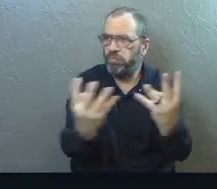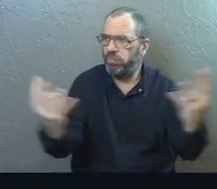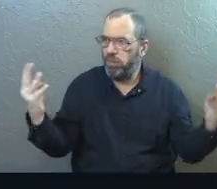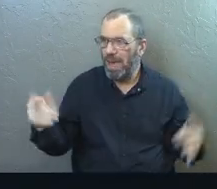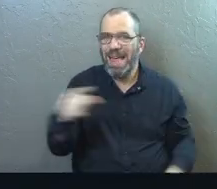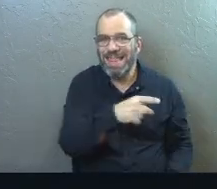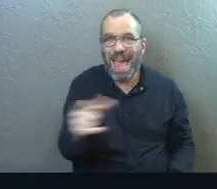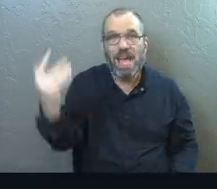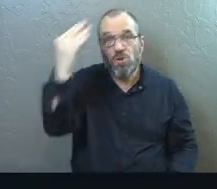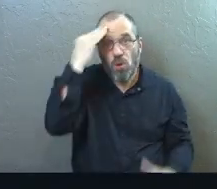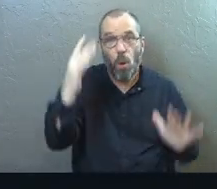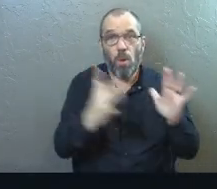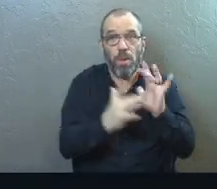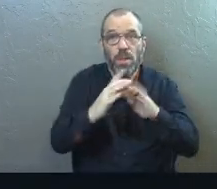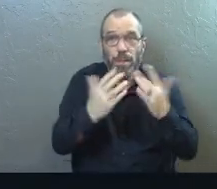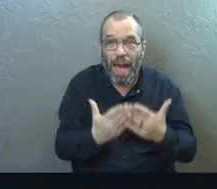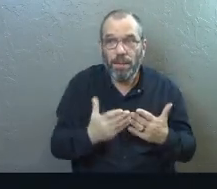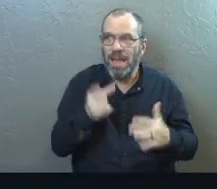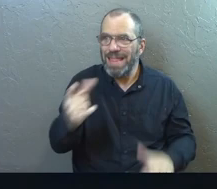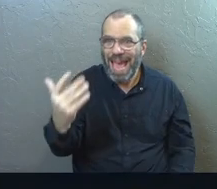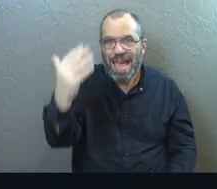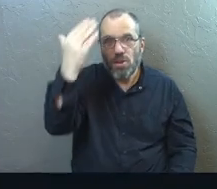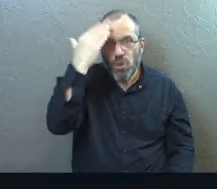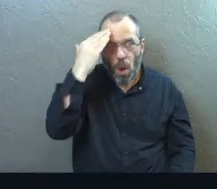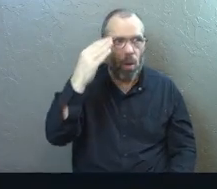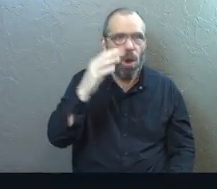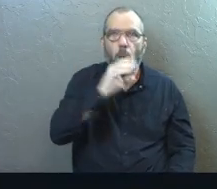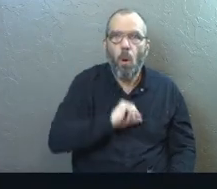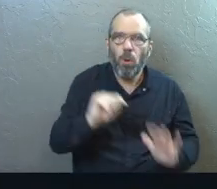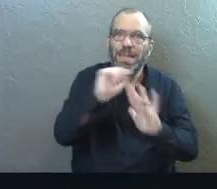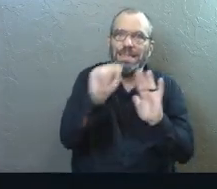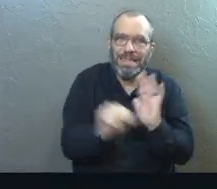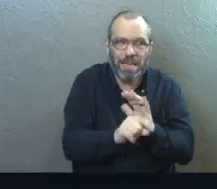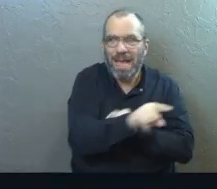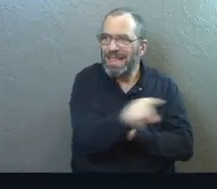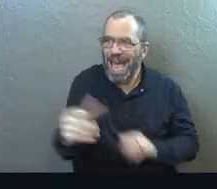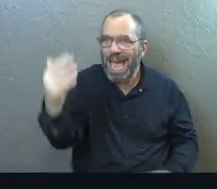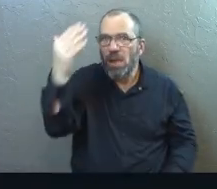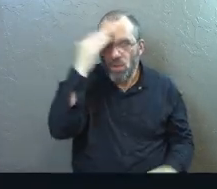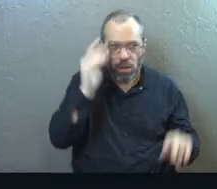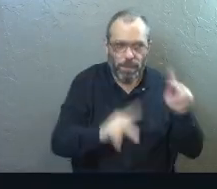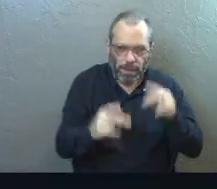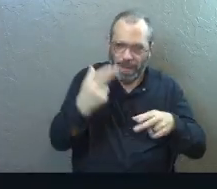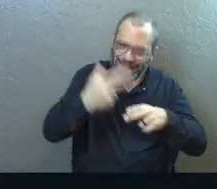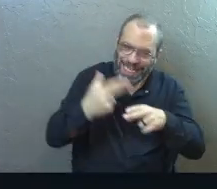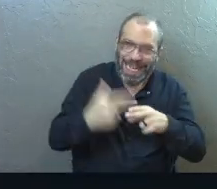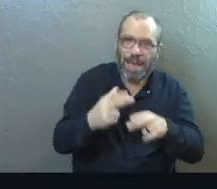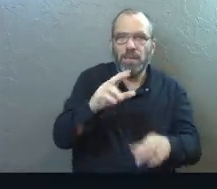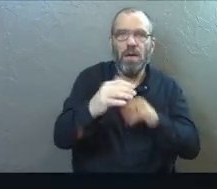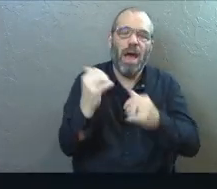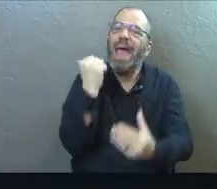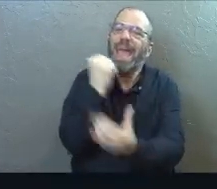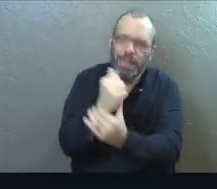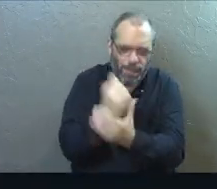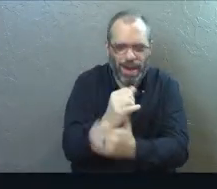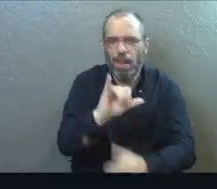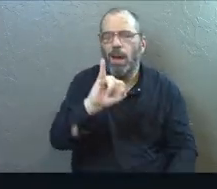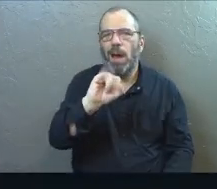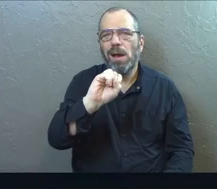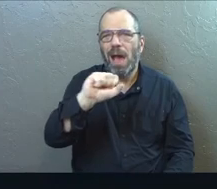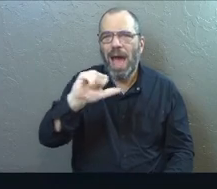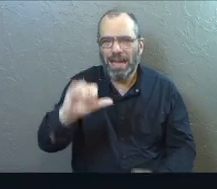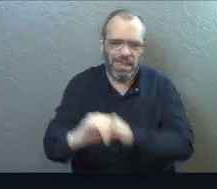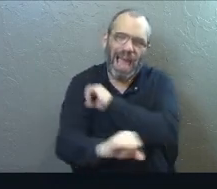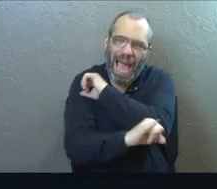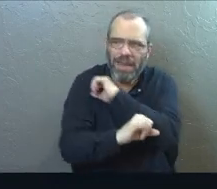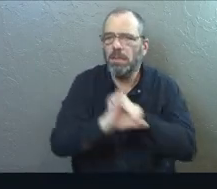know the Bible. He's with all these people who know God's word. They know the Old Testament. They know of these people he's referring to. Again, heroes of the faith. He's like, I know, people are like, I know